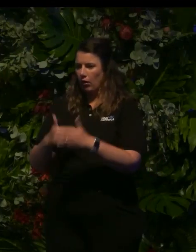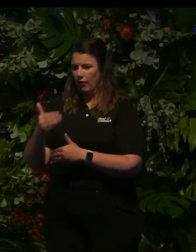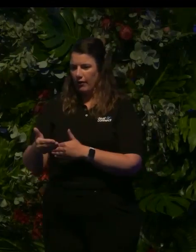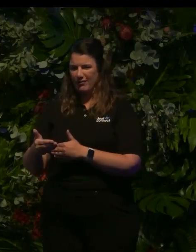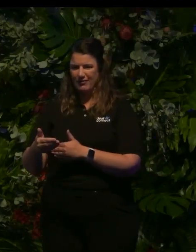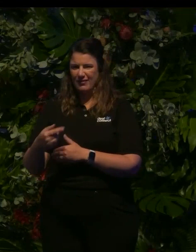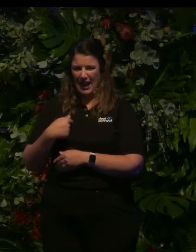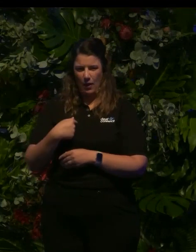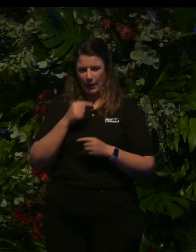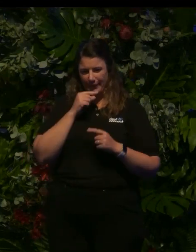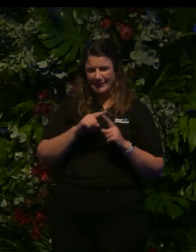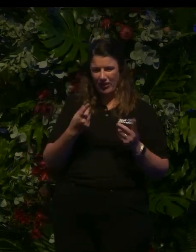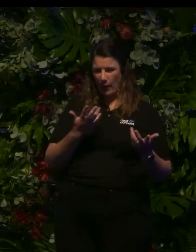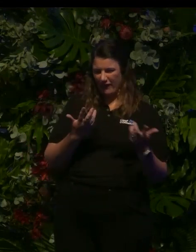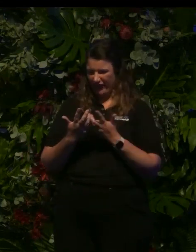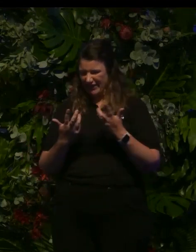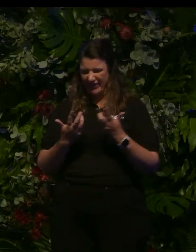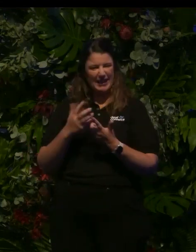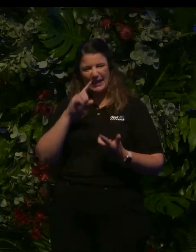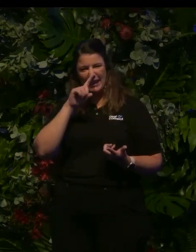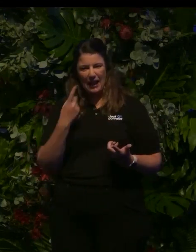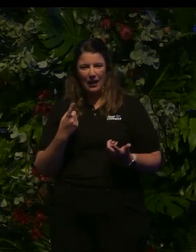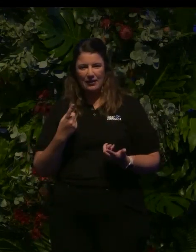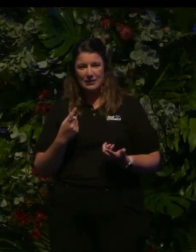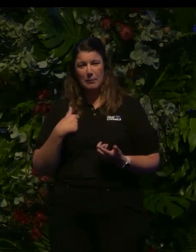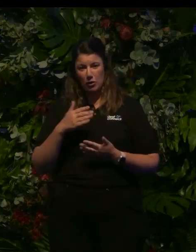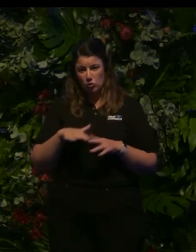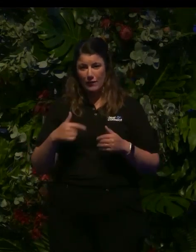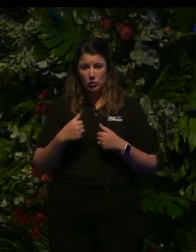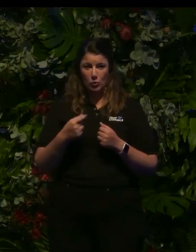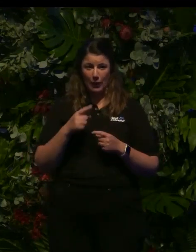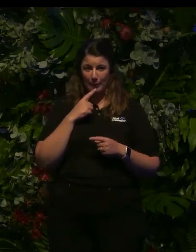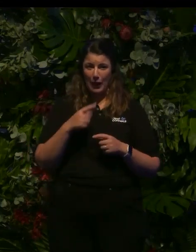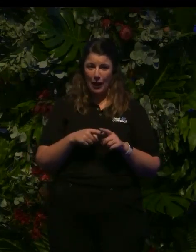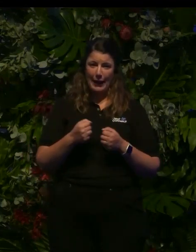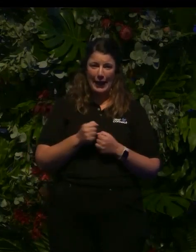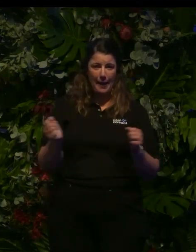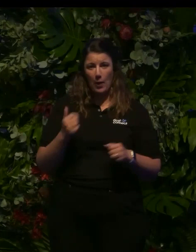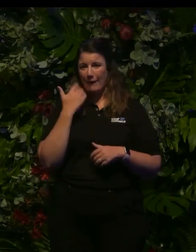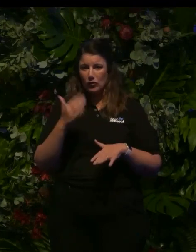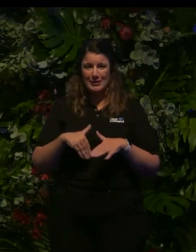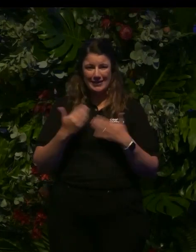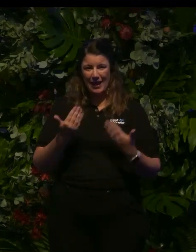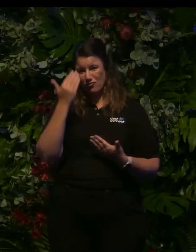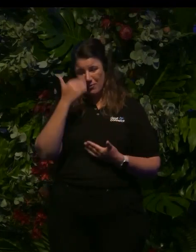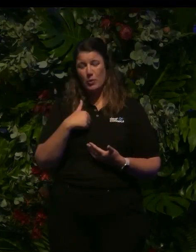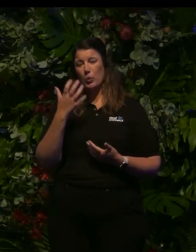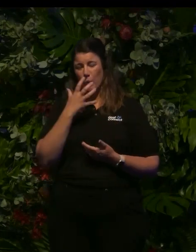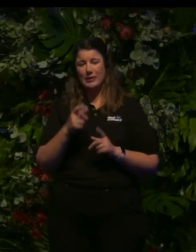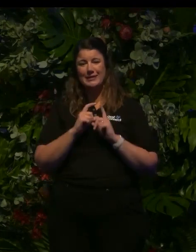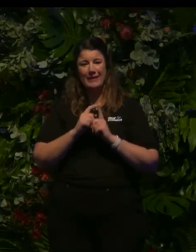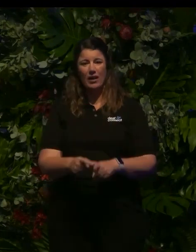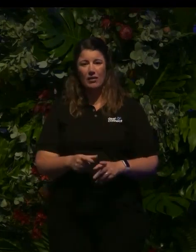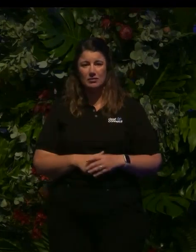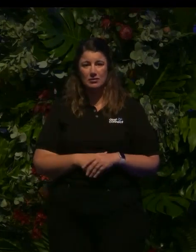children, like every day coming out, I mean, I just remind us how difficult it was, and